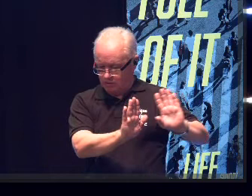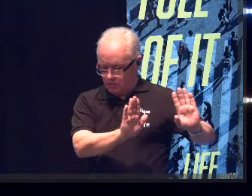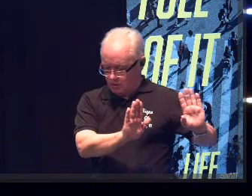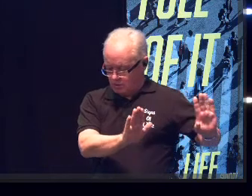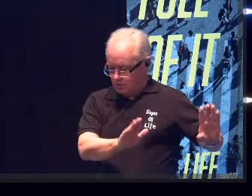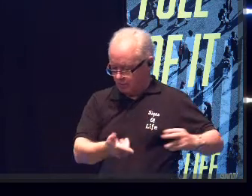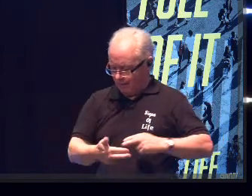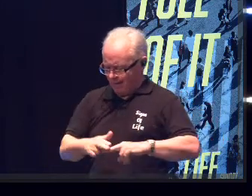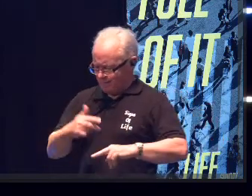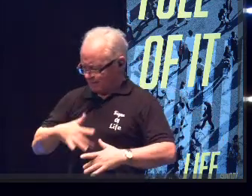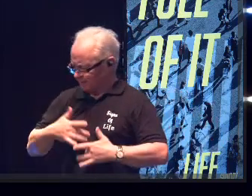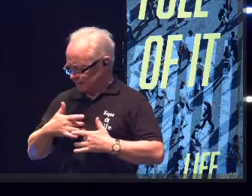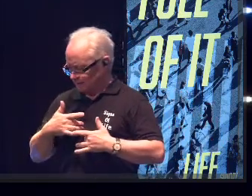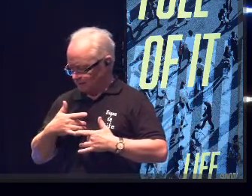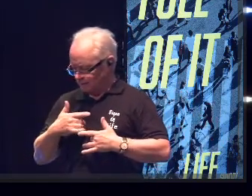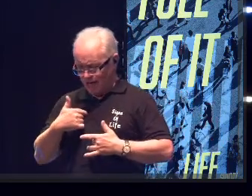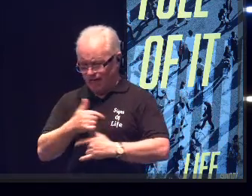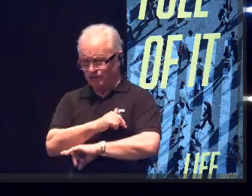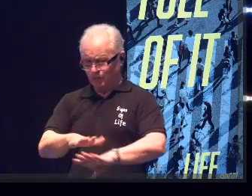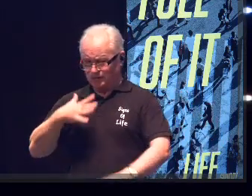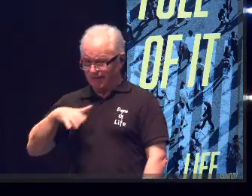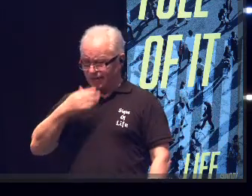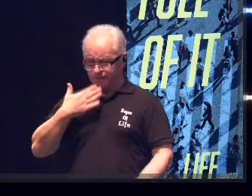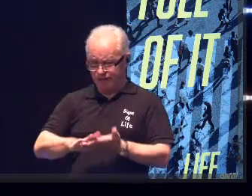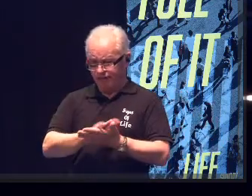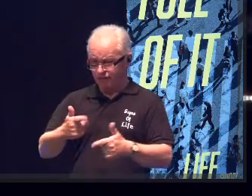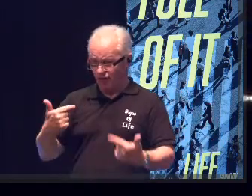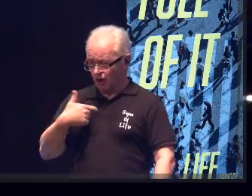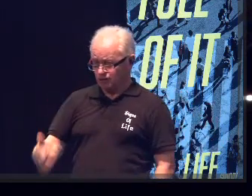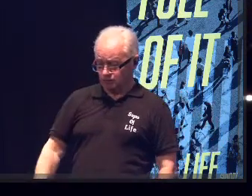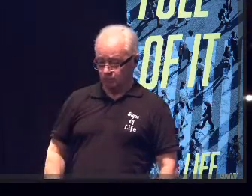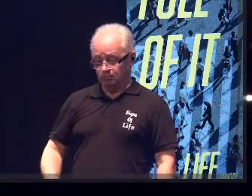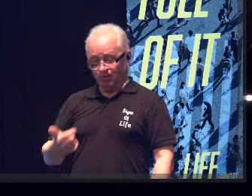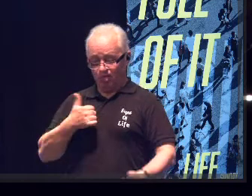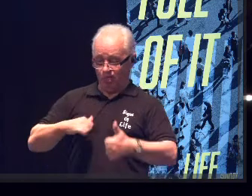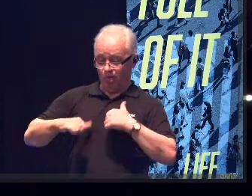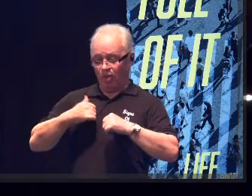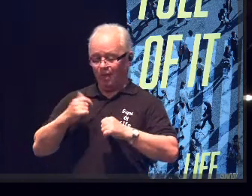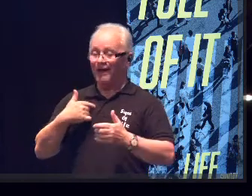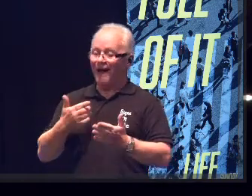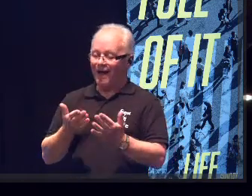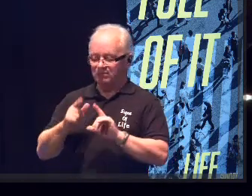If we feel we don't need forgiven of very much, we avoid grace.